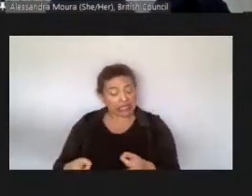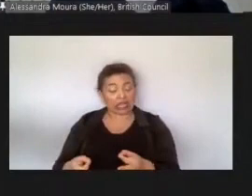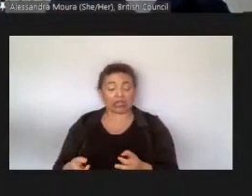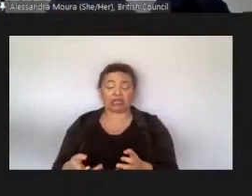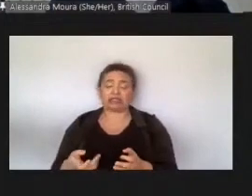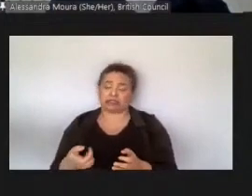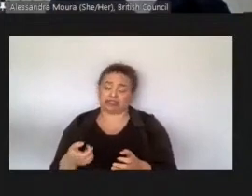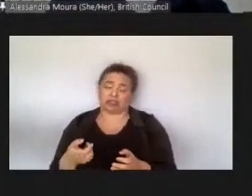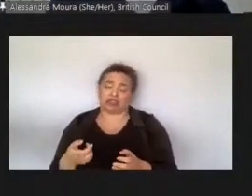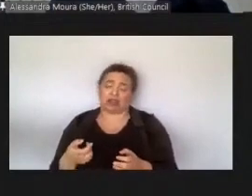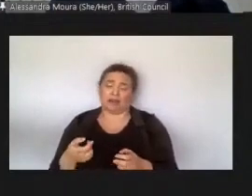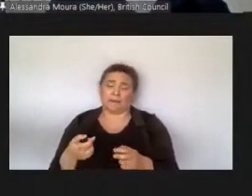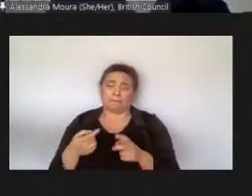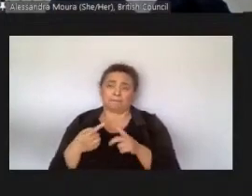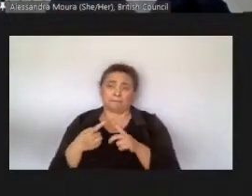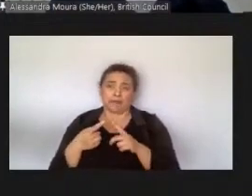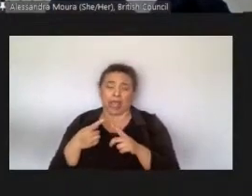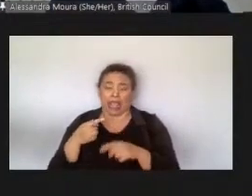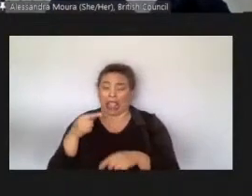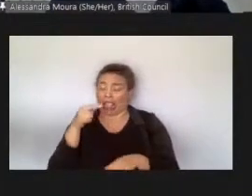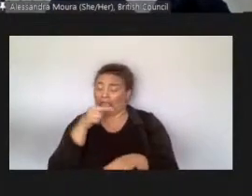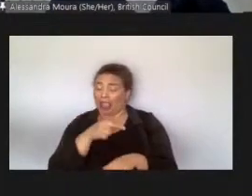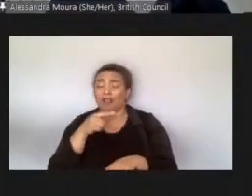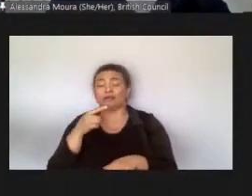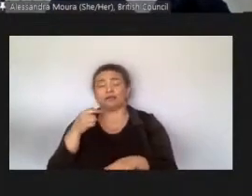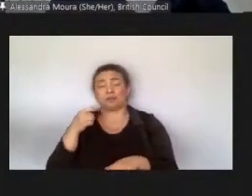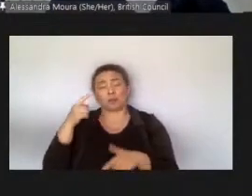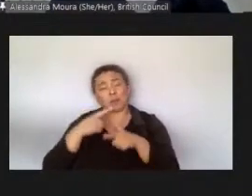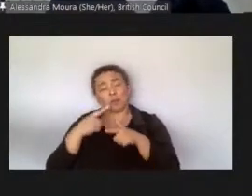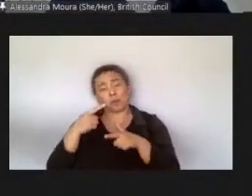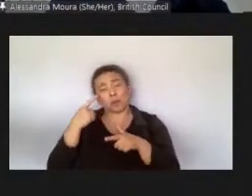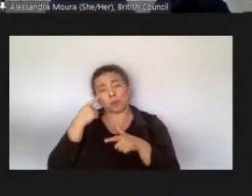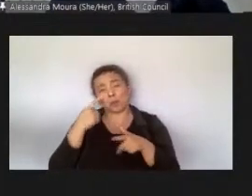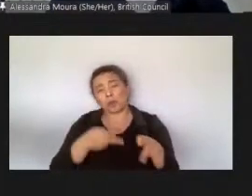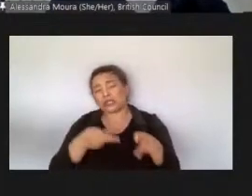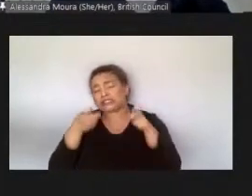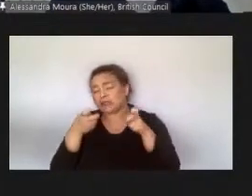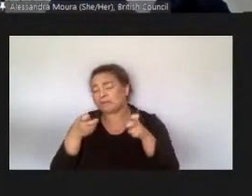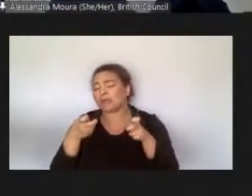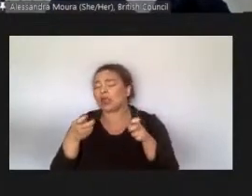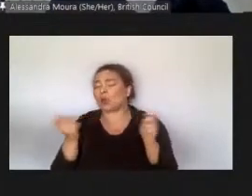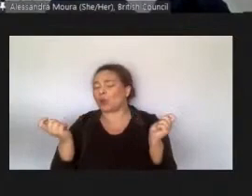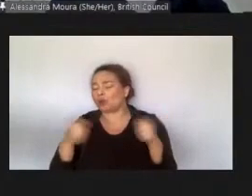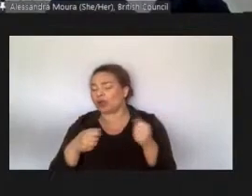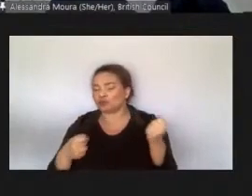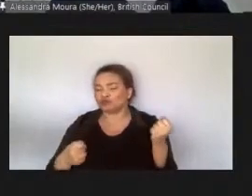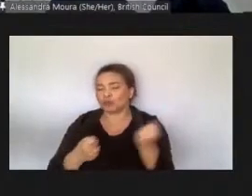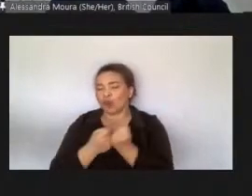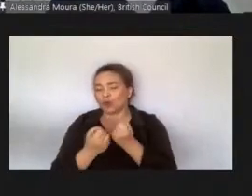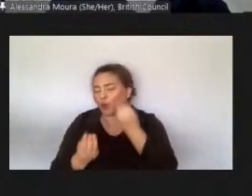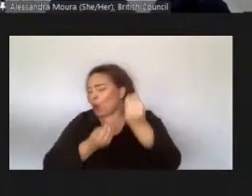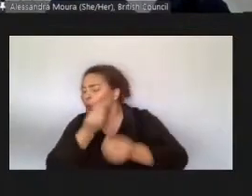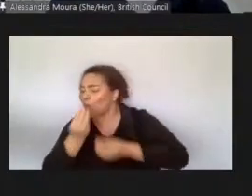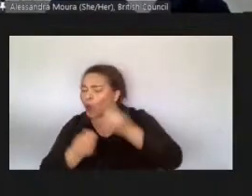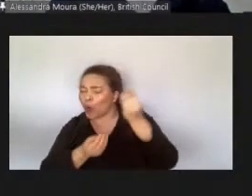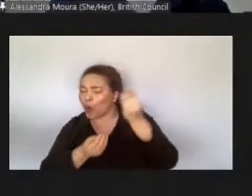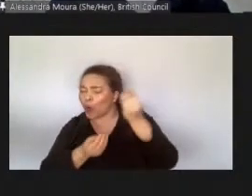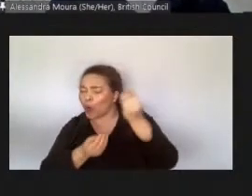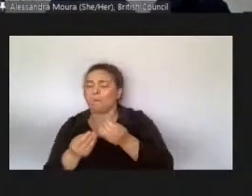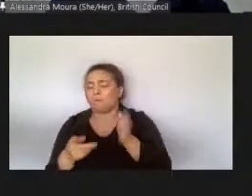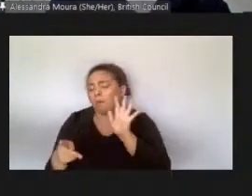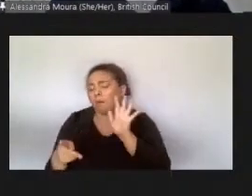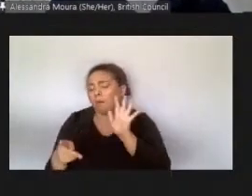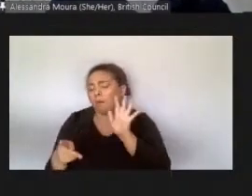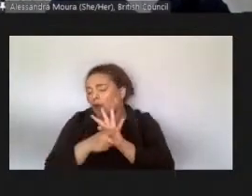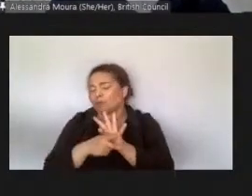she found interesting in the course was conditions for children's learning. So what needs to be in place for children to learn